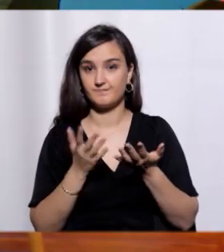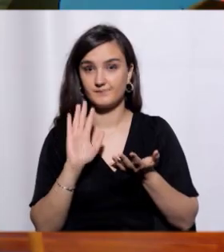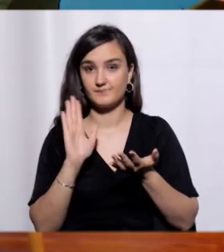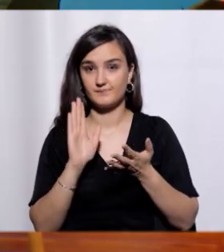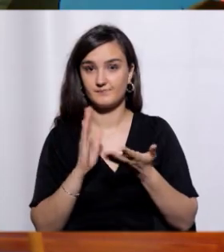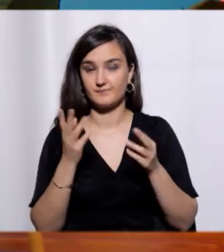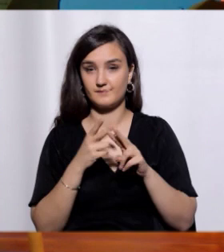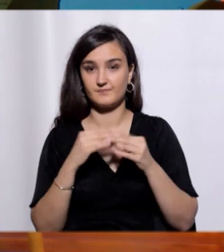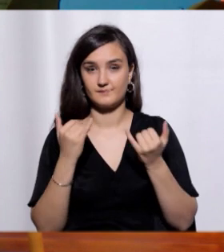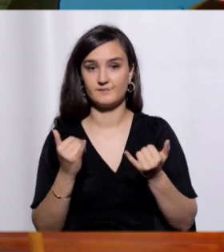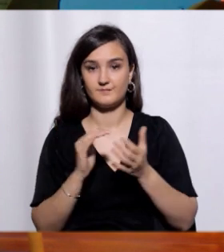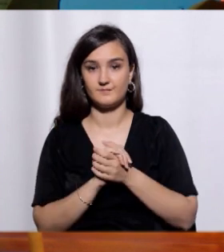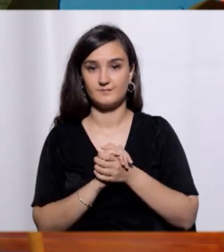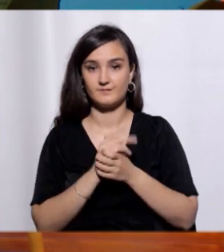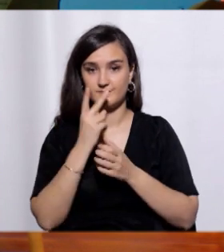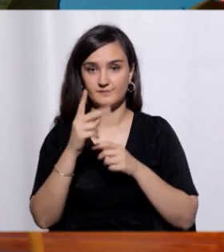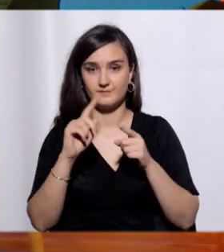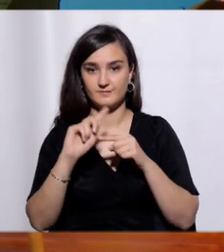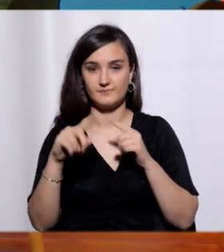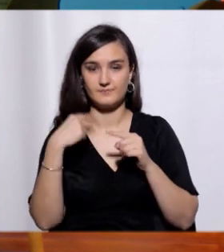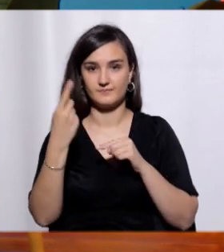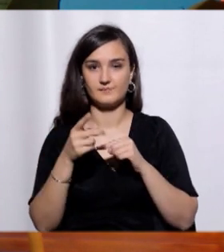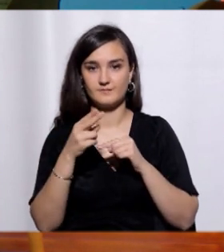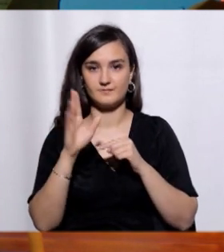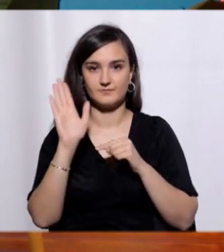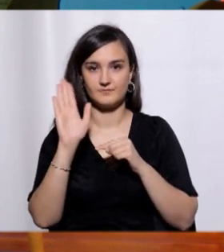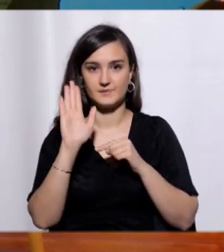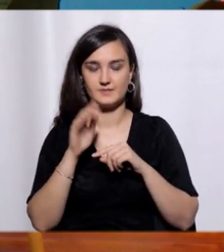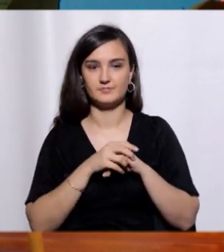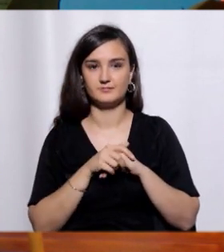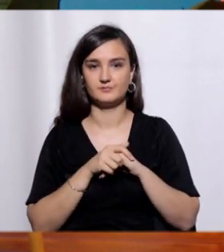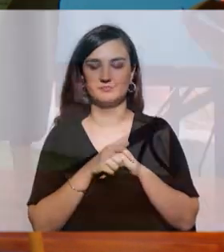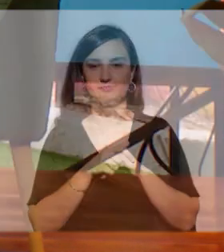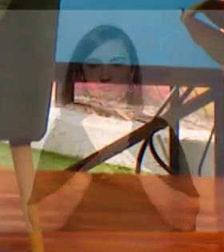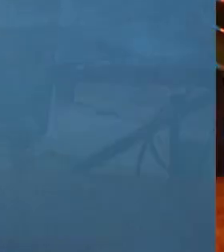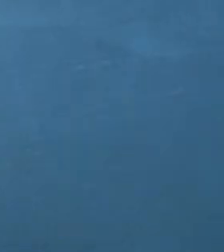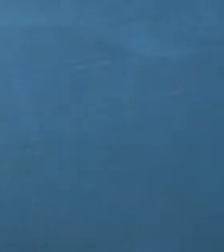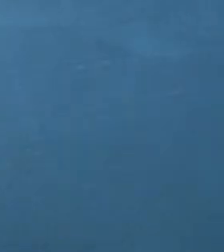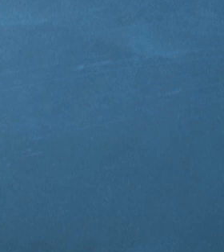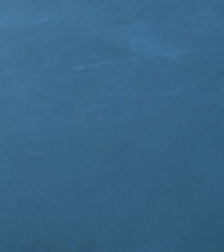Okay, that's all for today. See you next week. Goodbye. Have a great week.